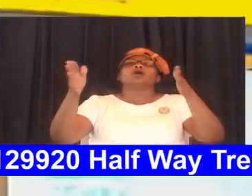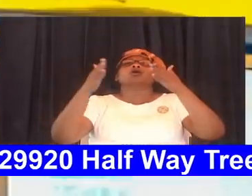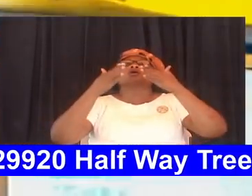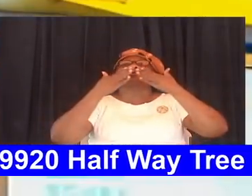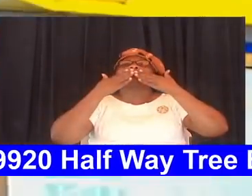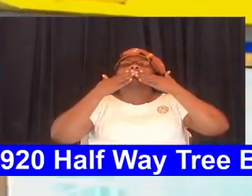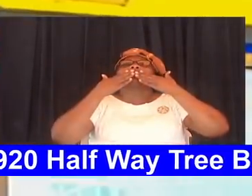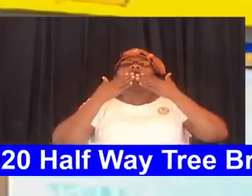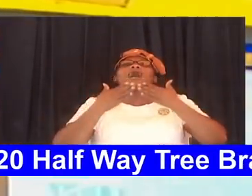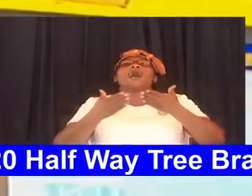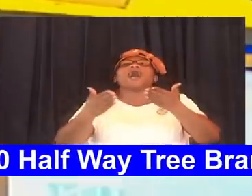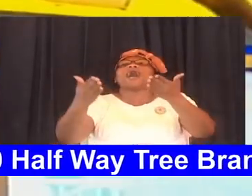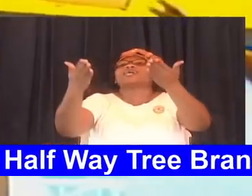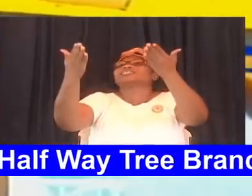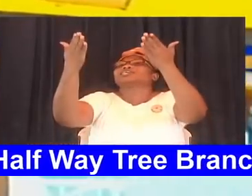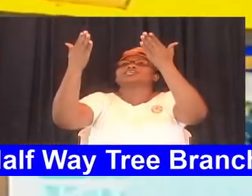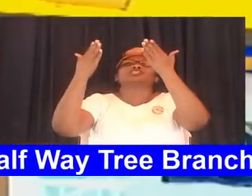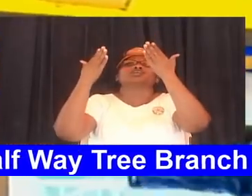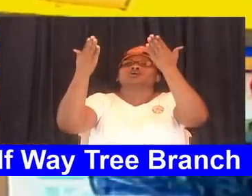Hallelujah.